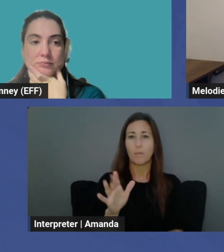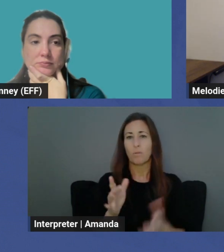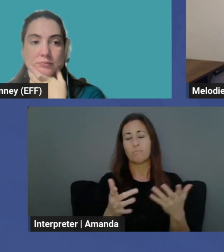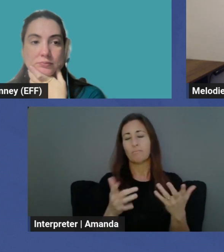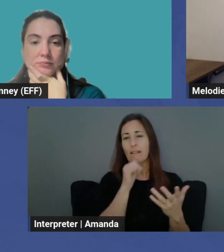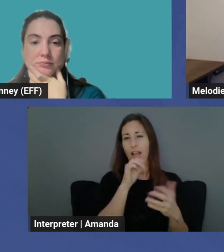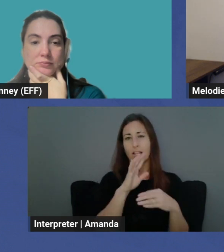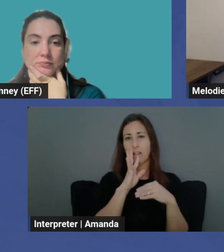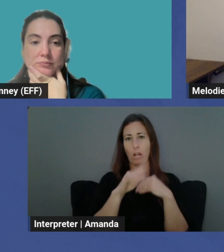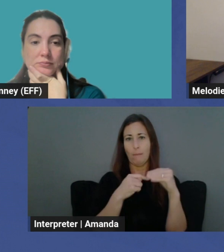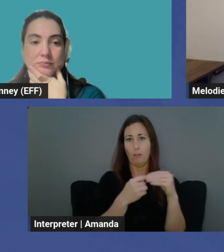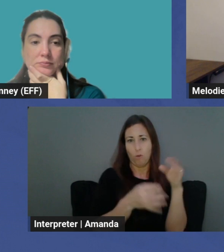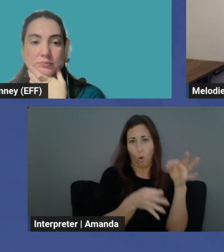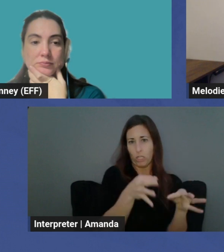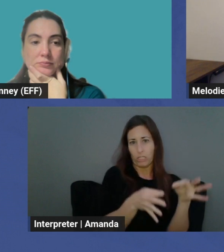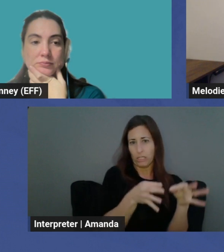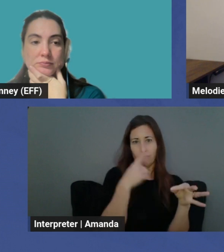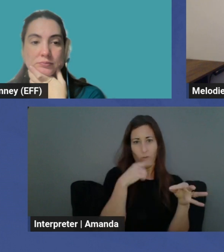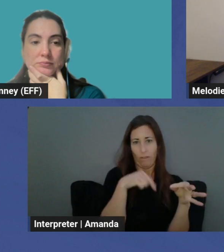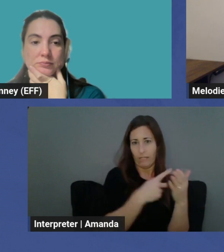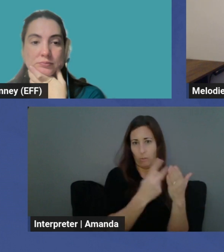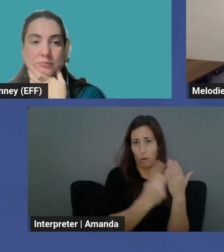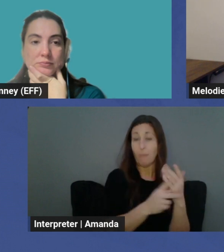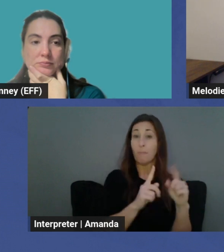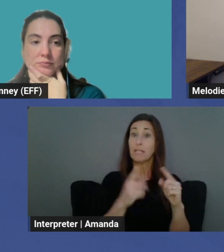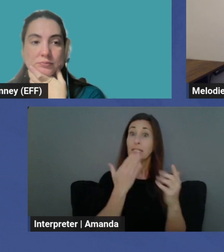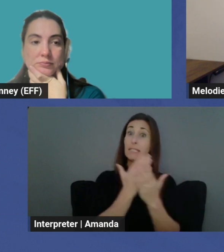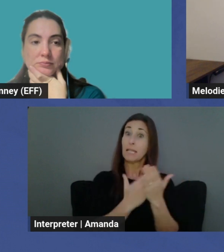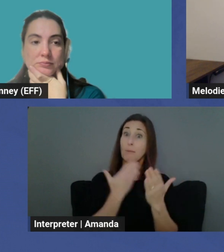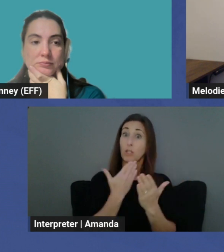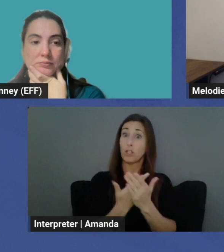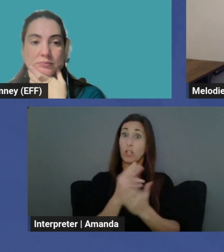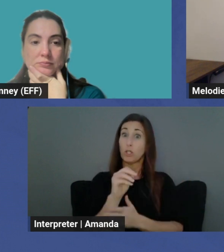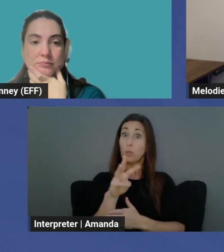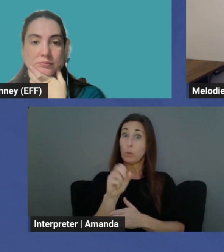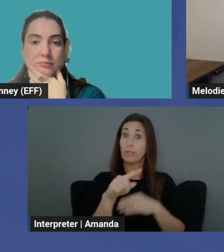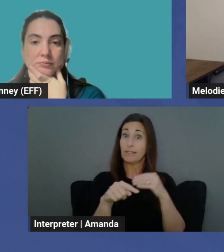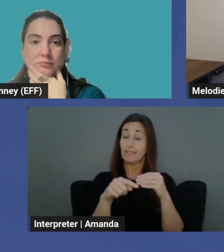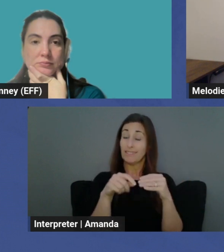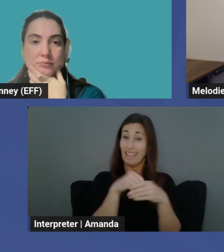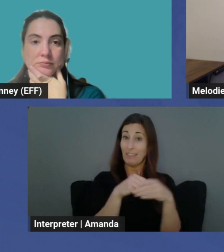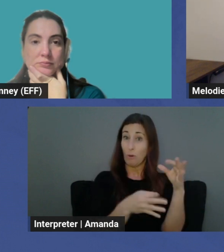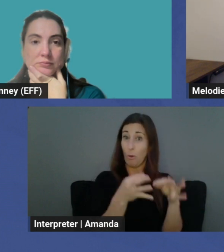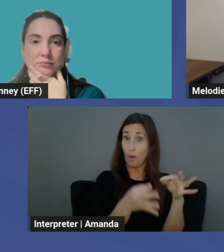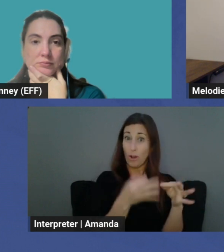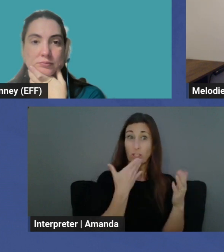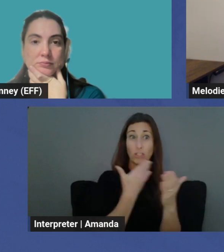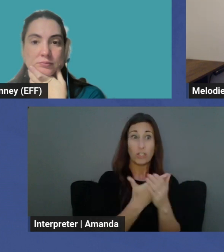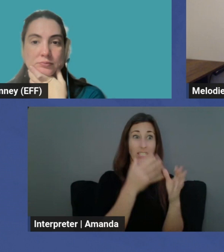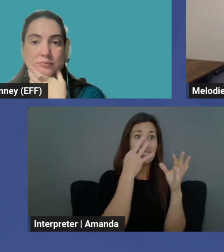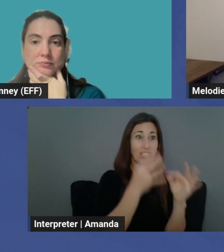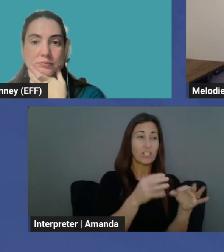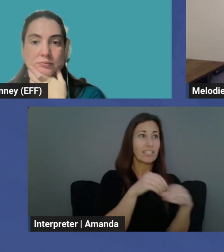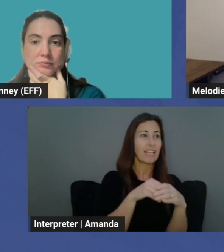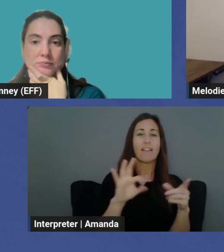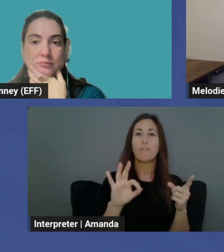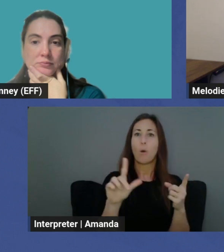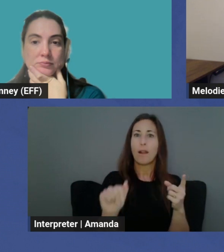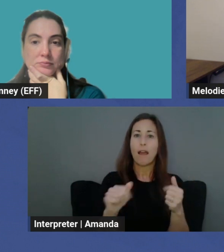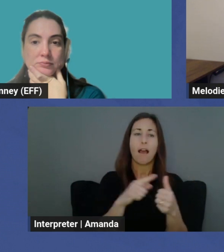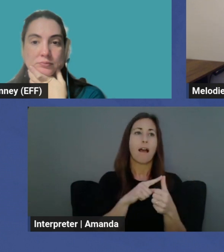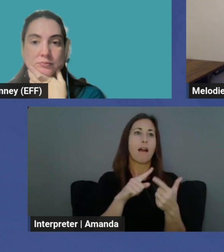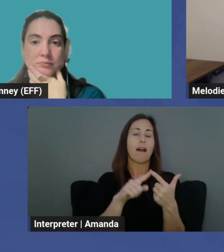particular program, but there's been some good news from the courts about book bans, some good decisions out of Florida and Iowa